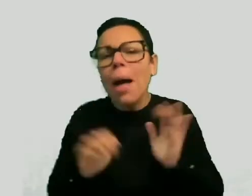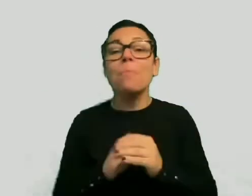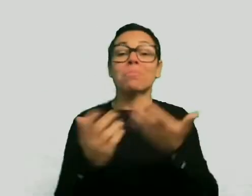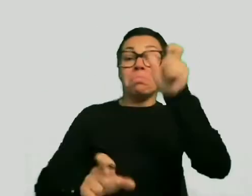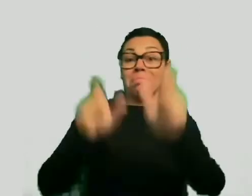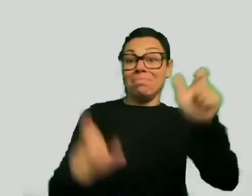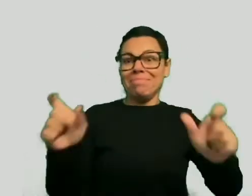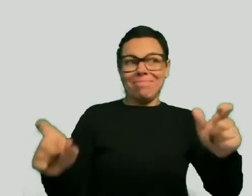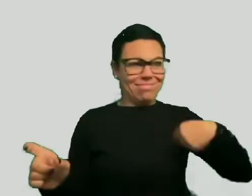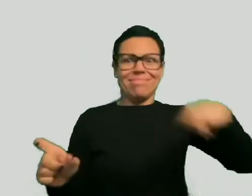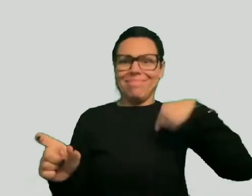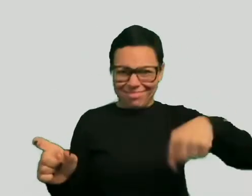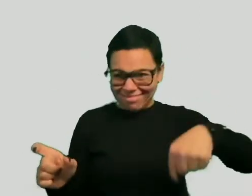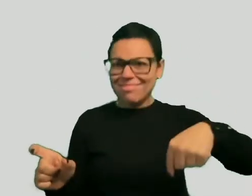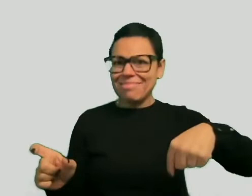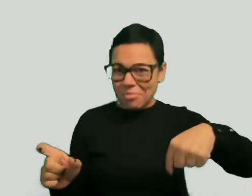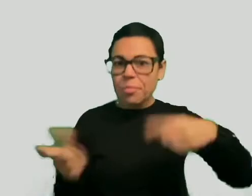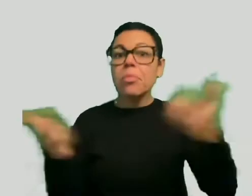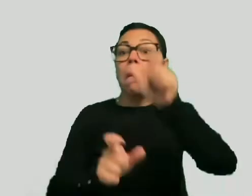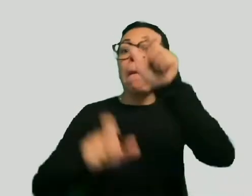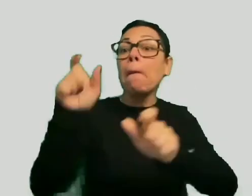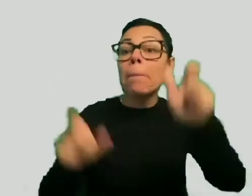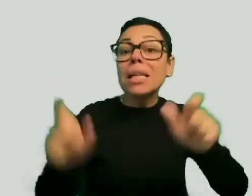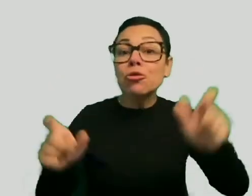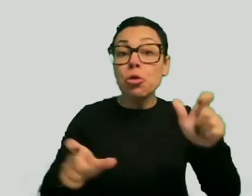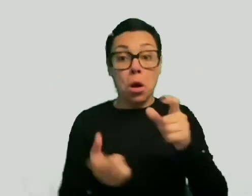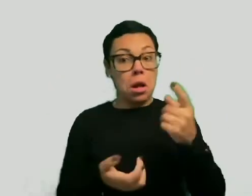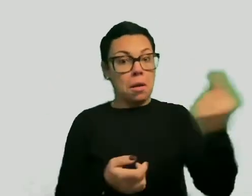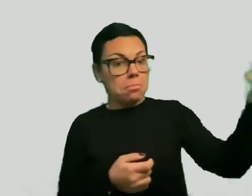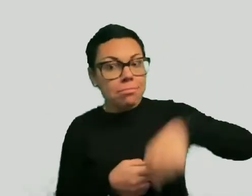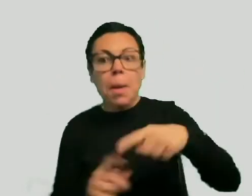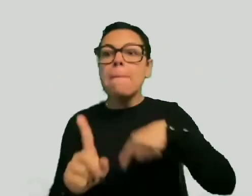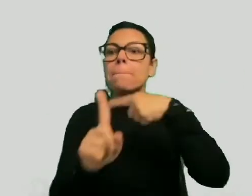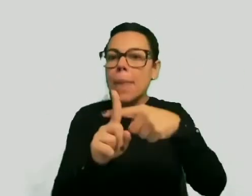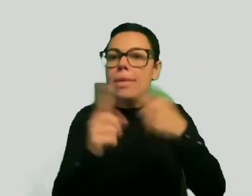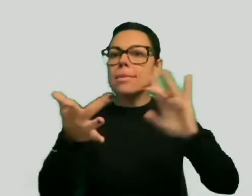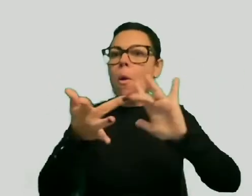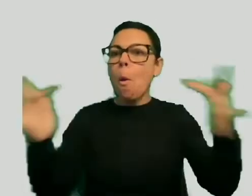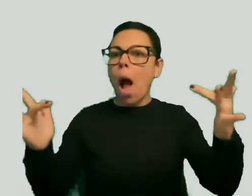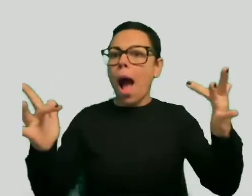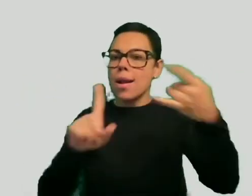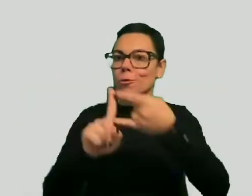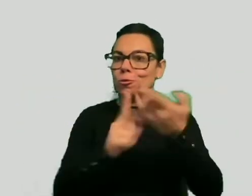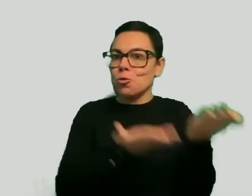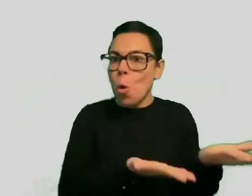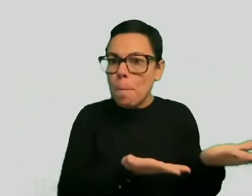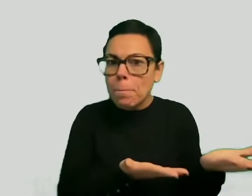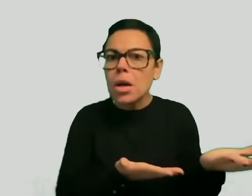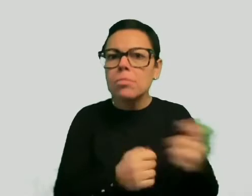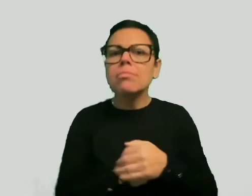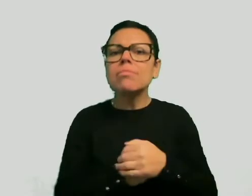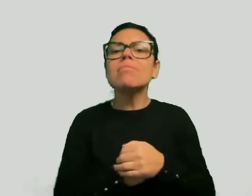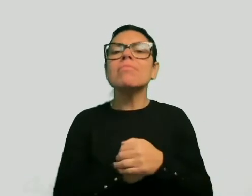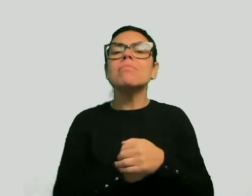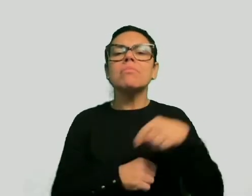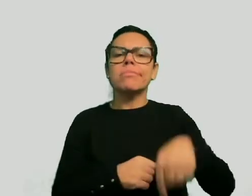people from both online and both on site. And we actually have to put extra chairs here, so this session is way more popular than we